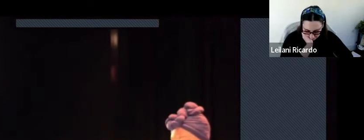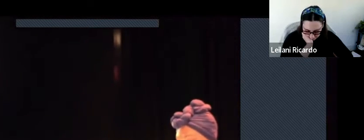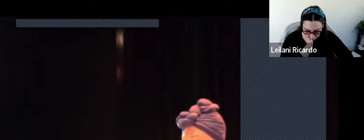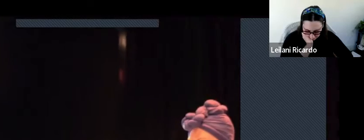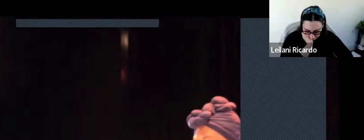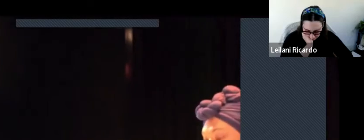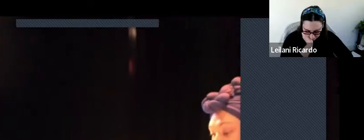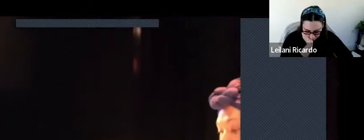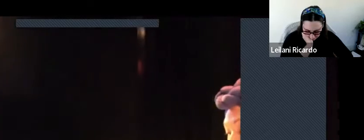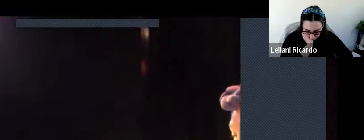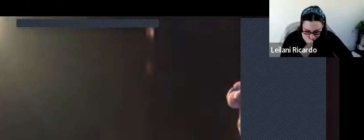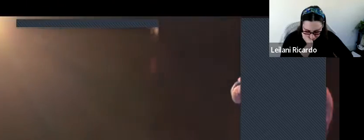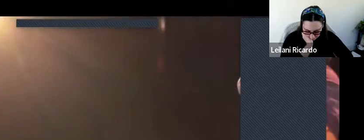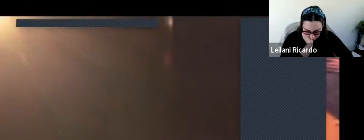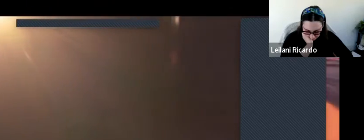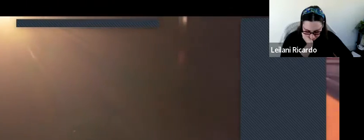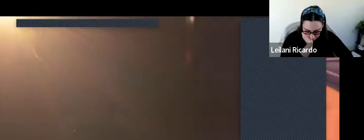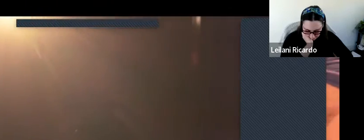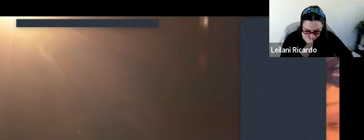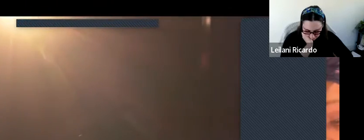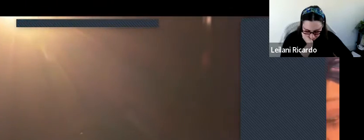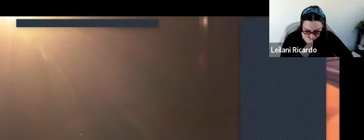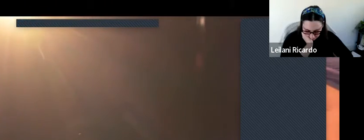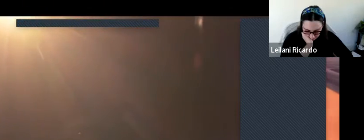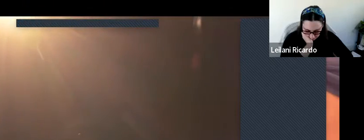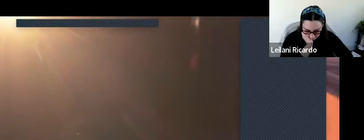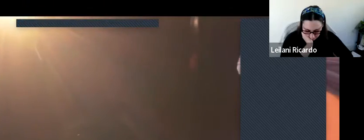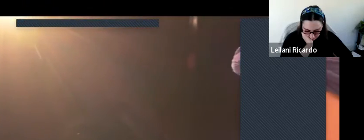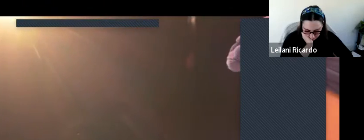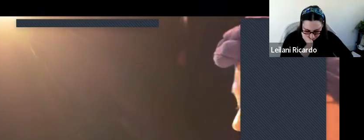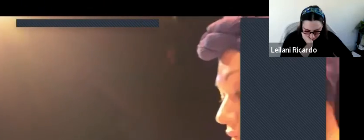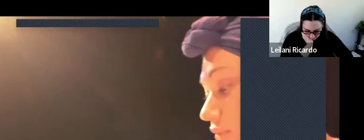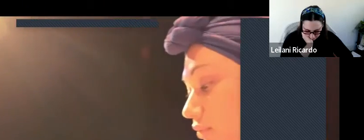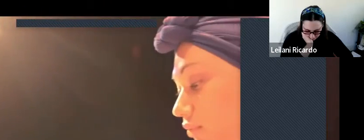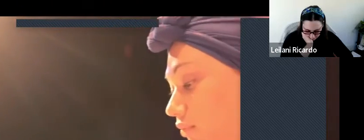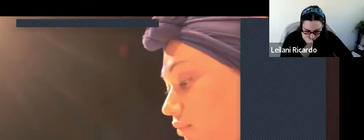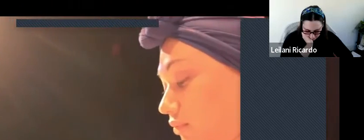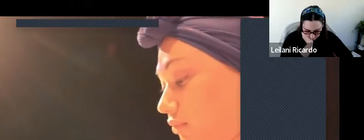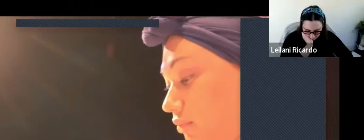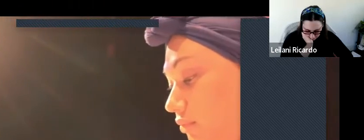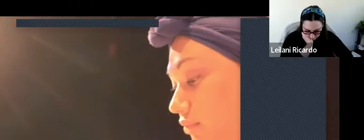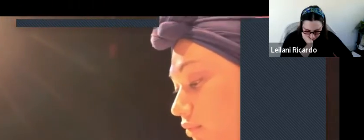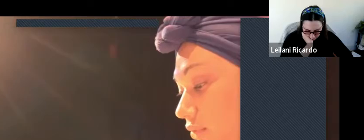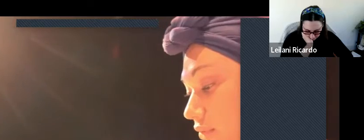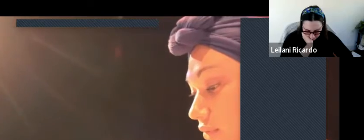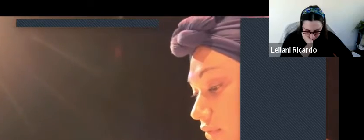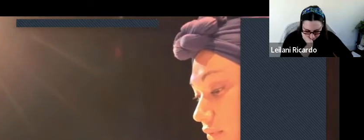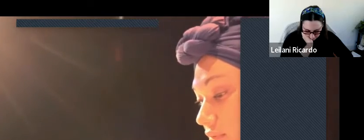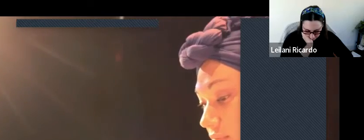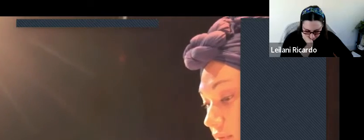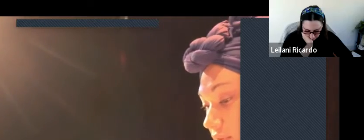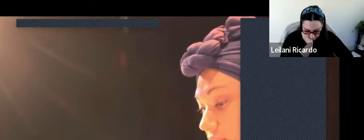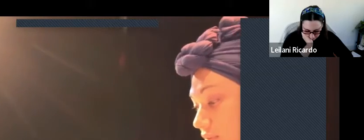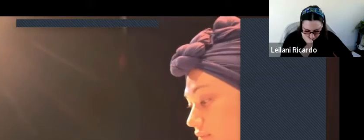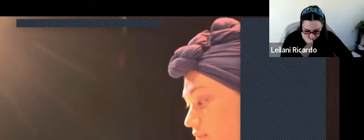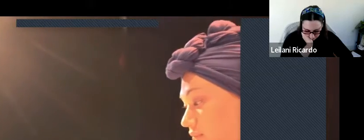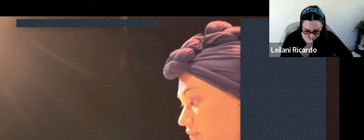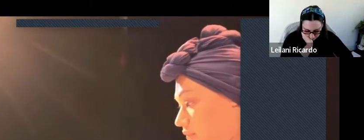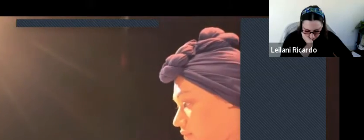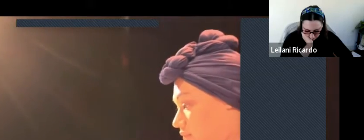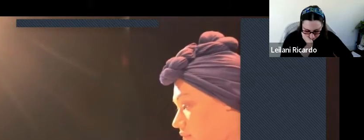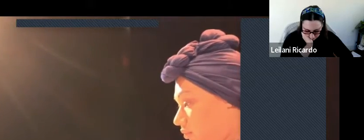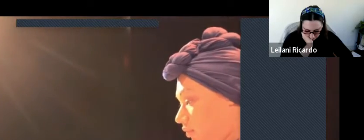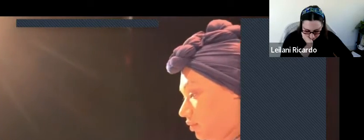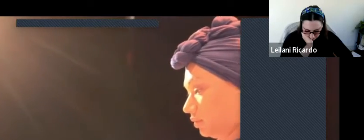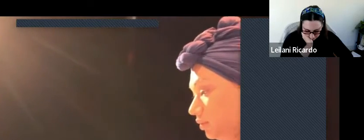We light this candle in memory of you. Your radiance shines in us vibrantly. May